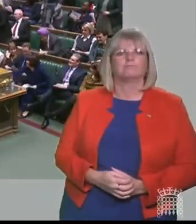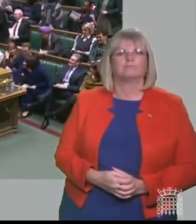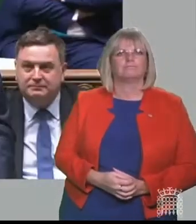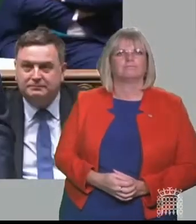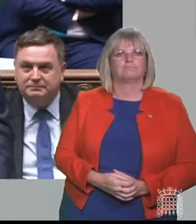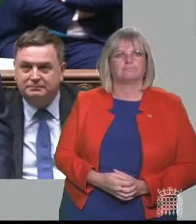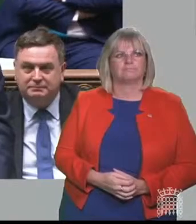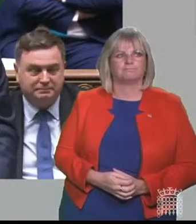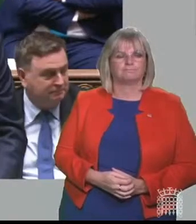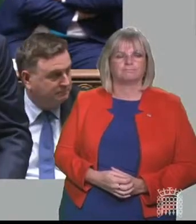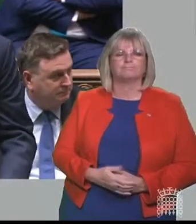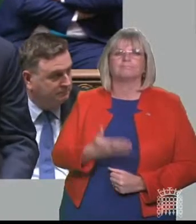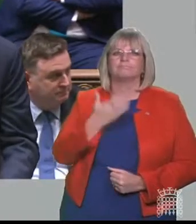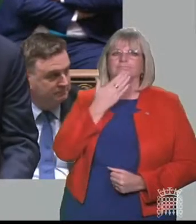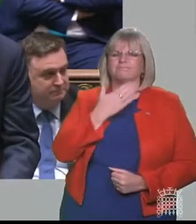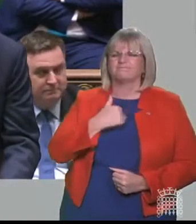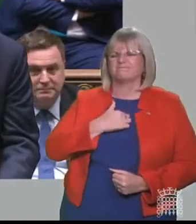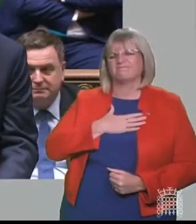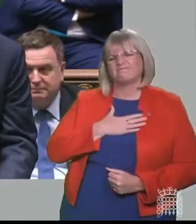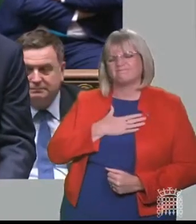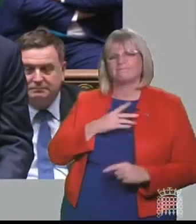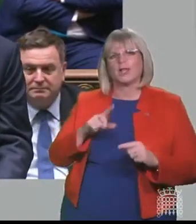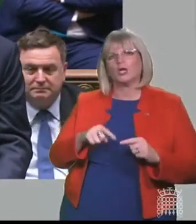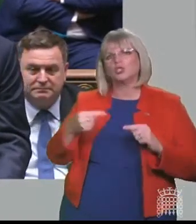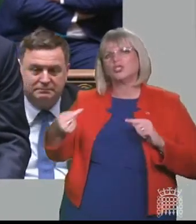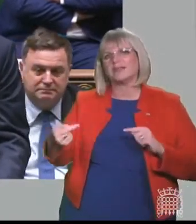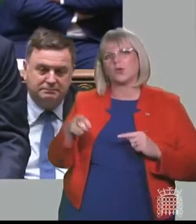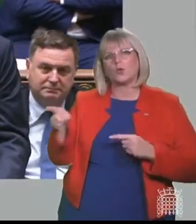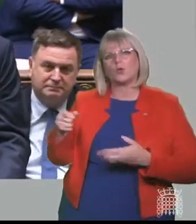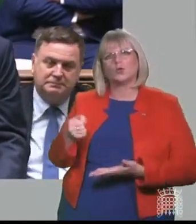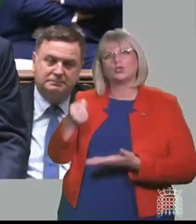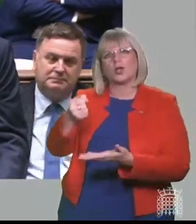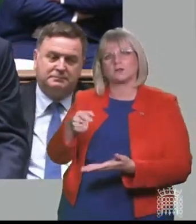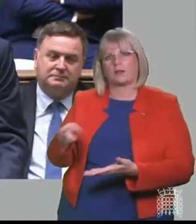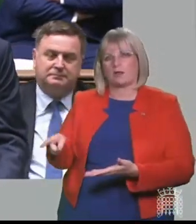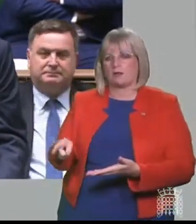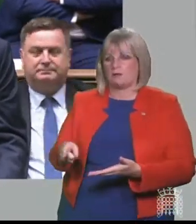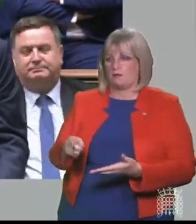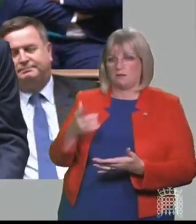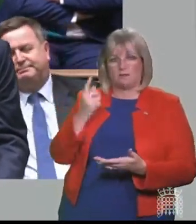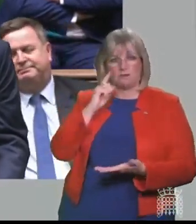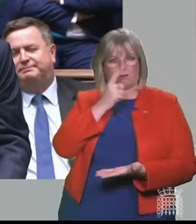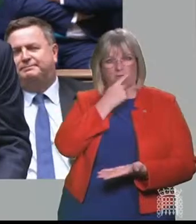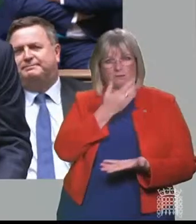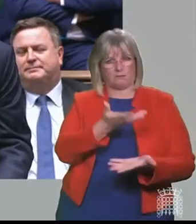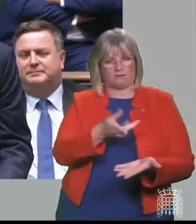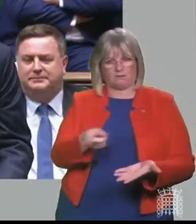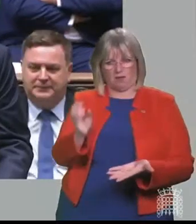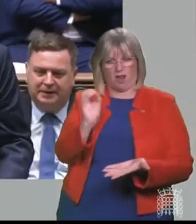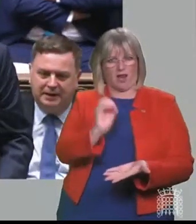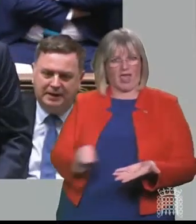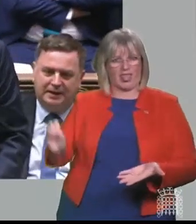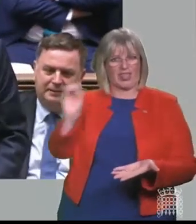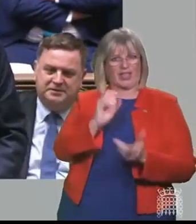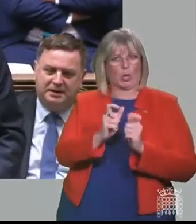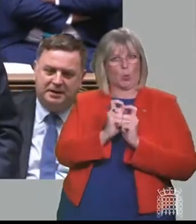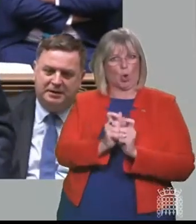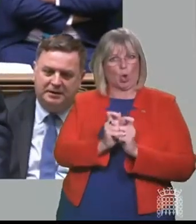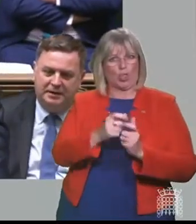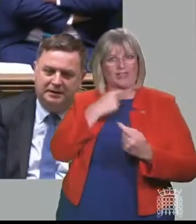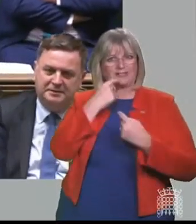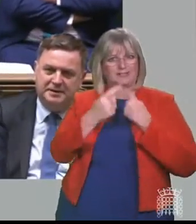indeed. And I'm afraid the Shadow Chancellor has shown once again that Labour has nothing credible to say on the economy.